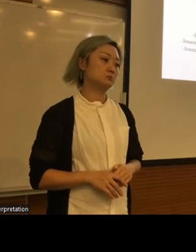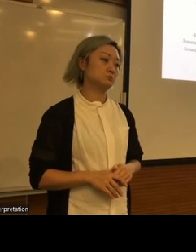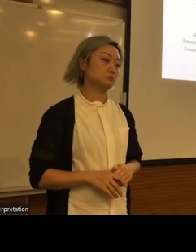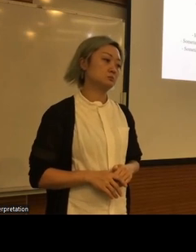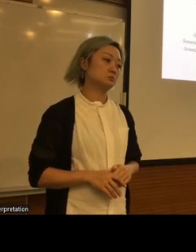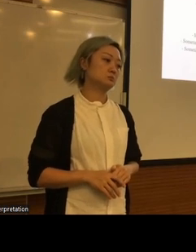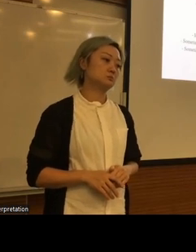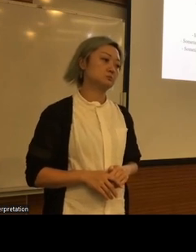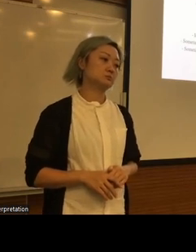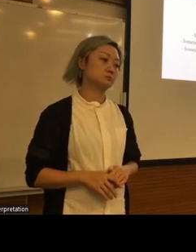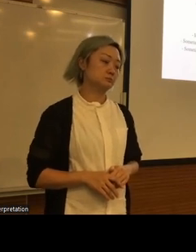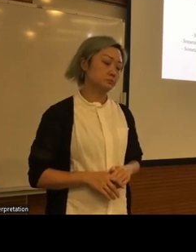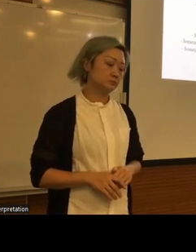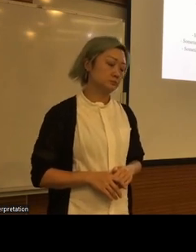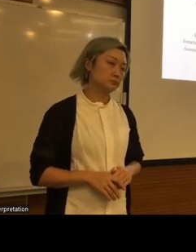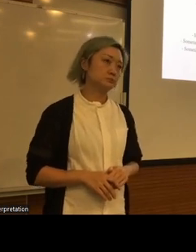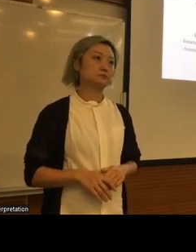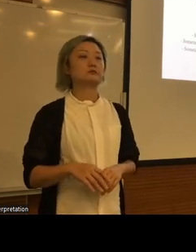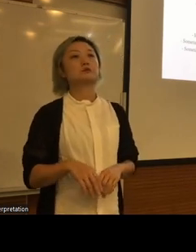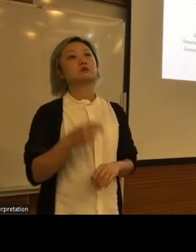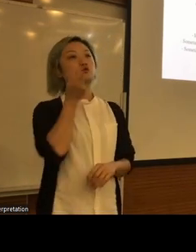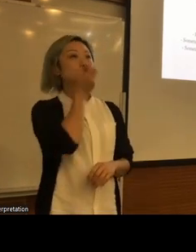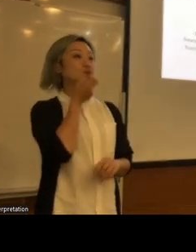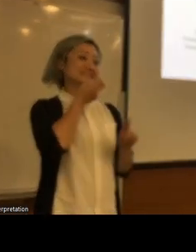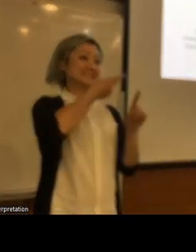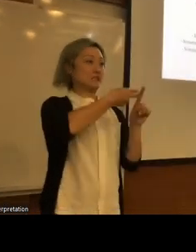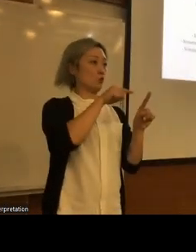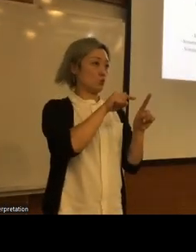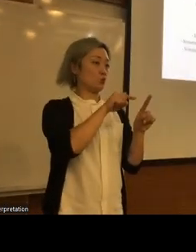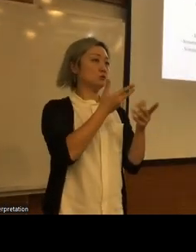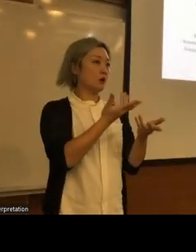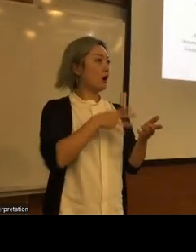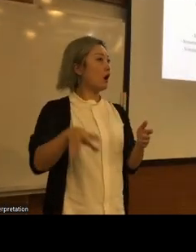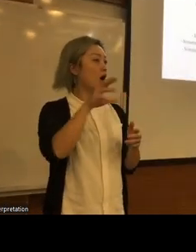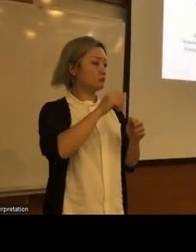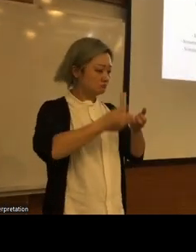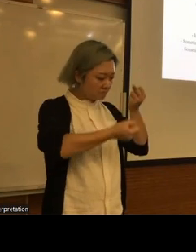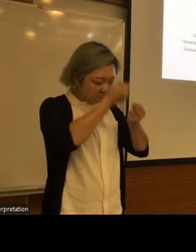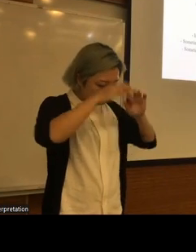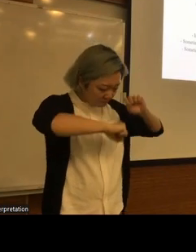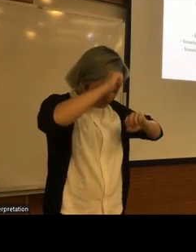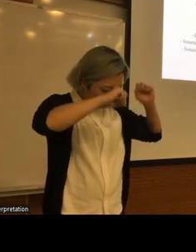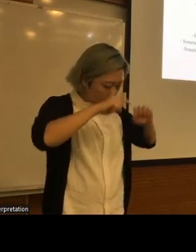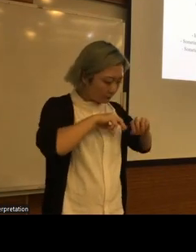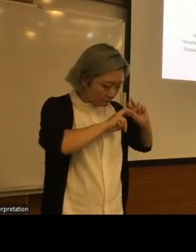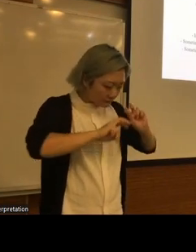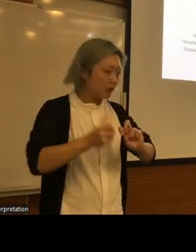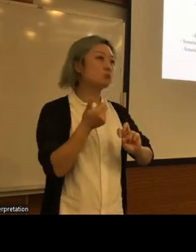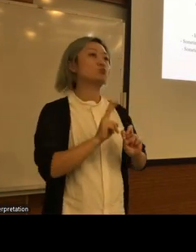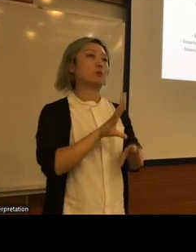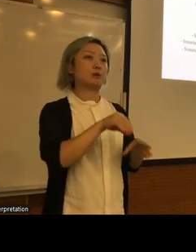As regards language quality, if you actually look at what interpreters produce